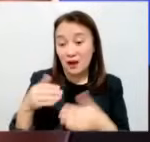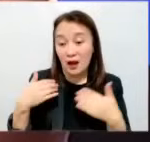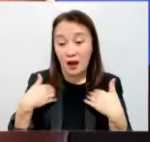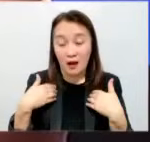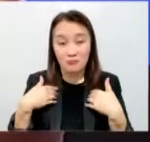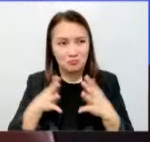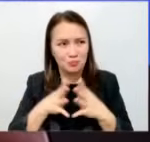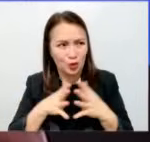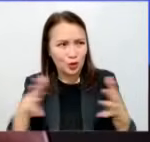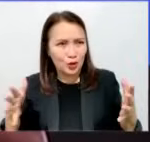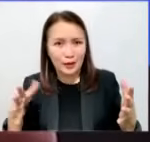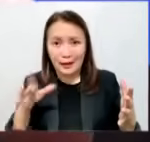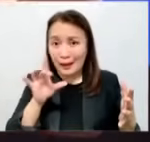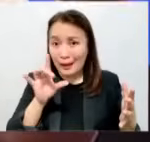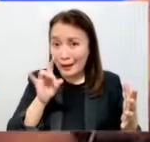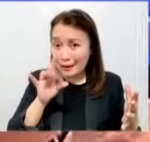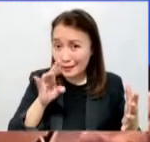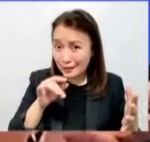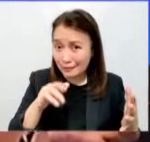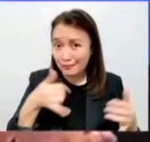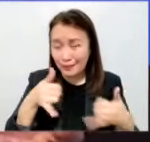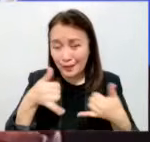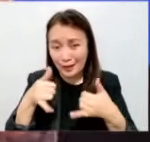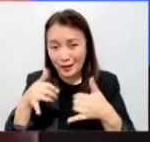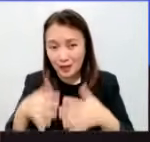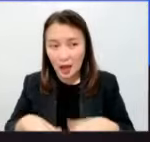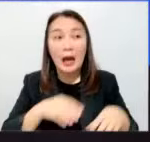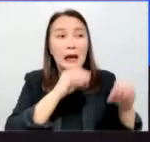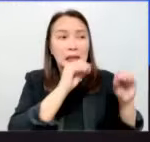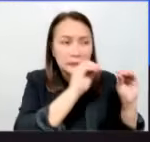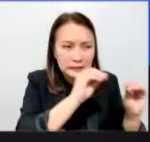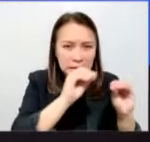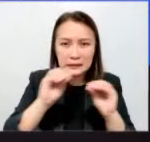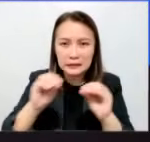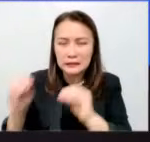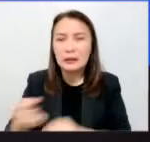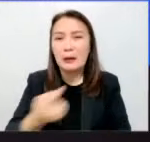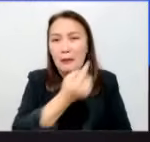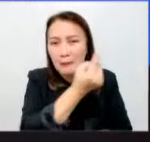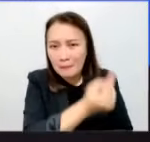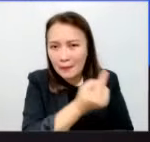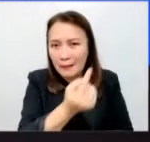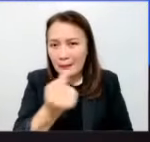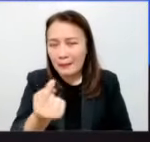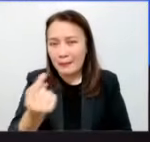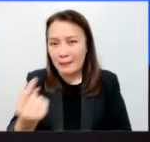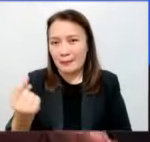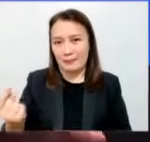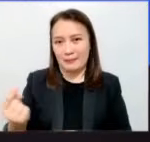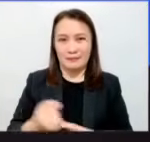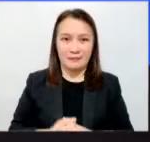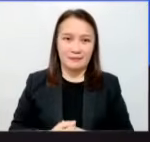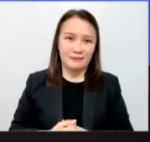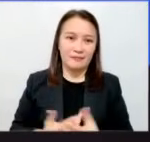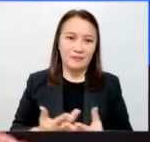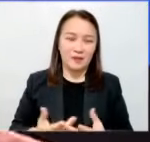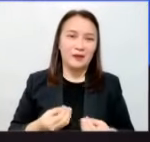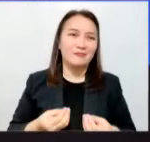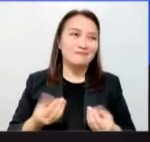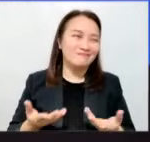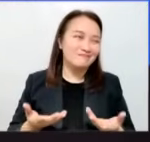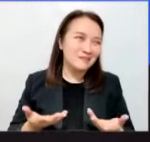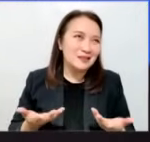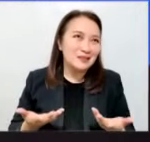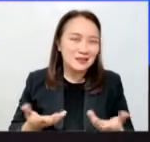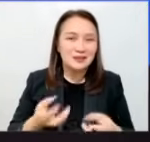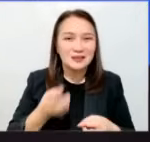18 guys on your team, then you have to teach all 18 your system. And it gets very unwieldy